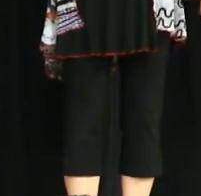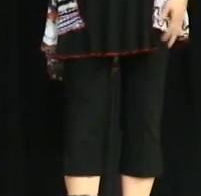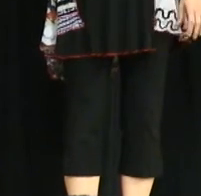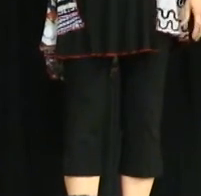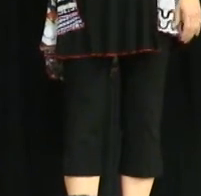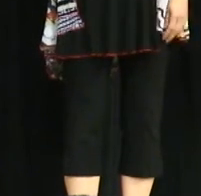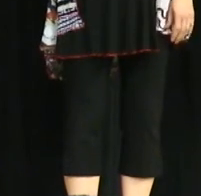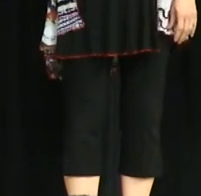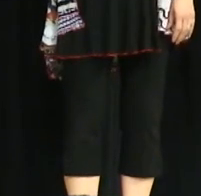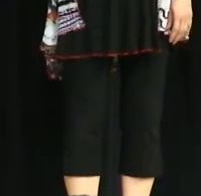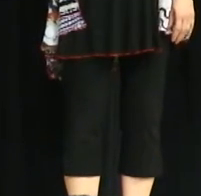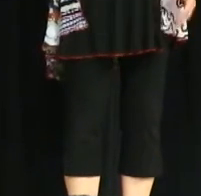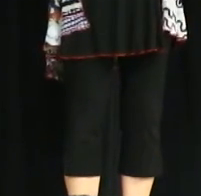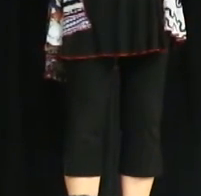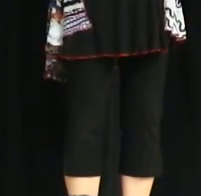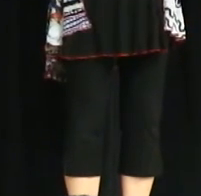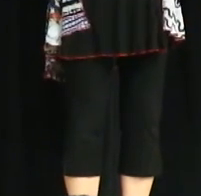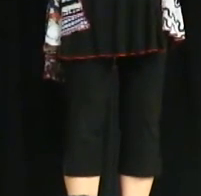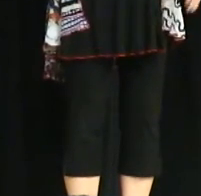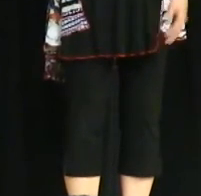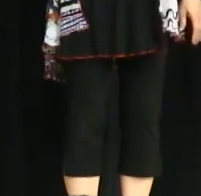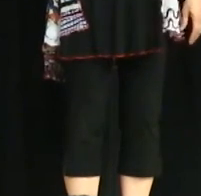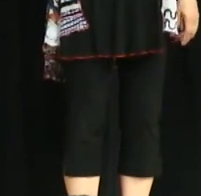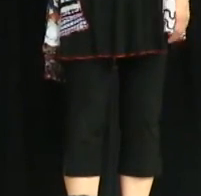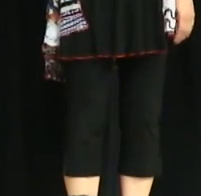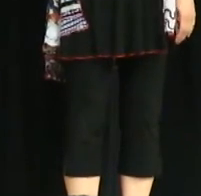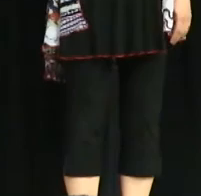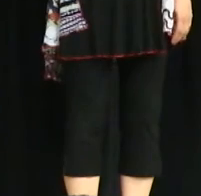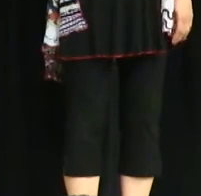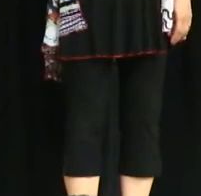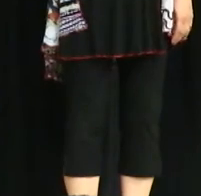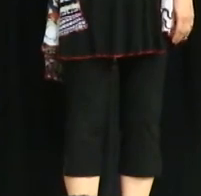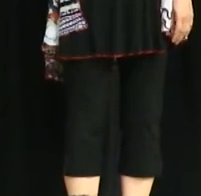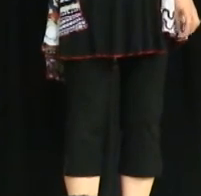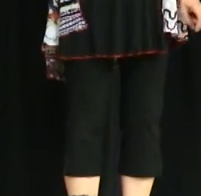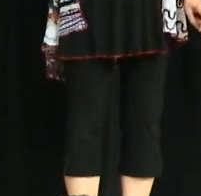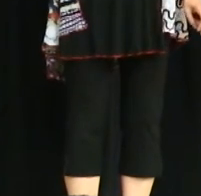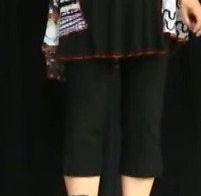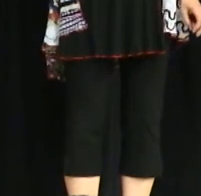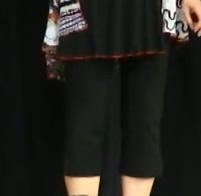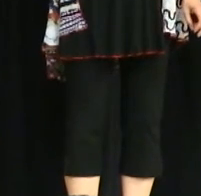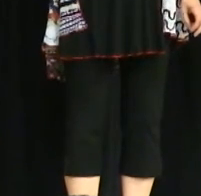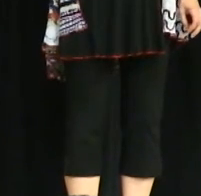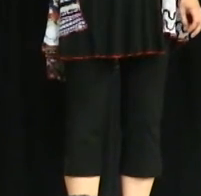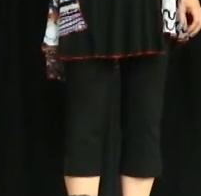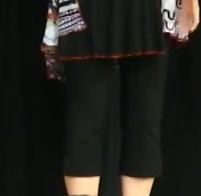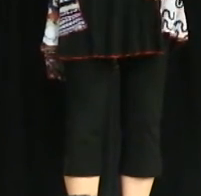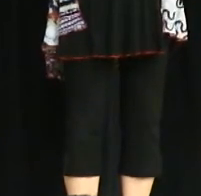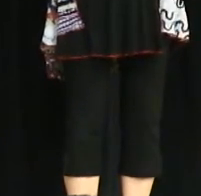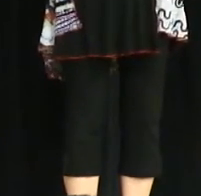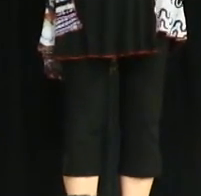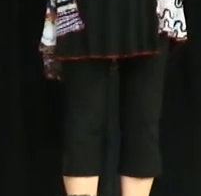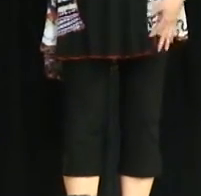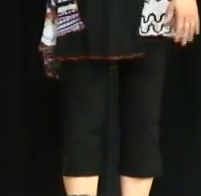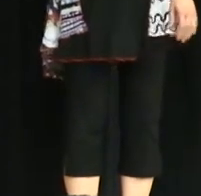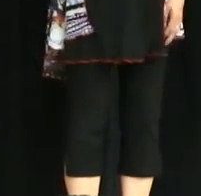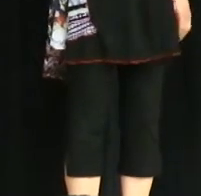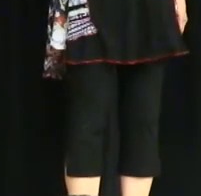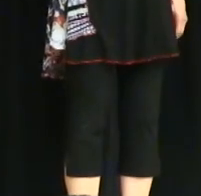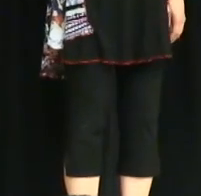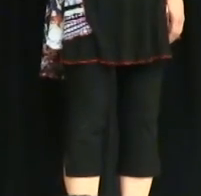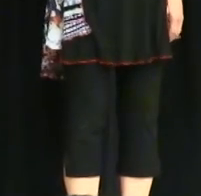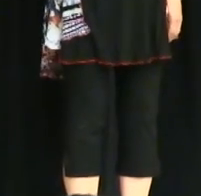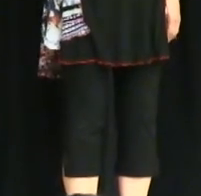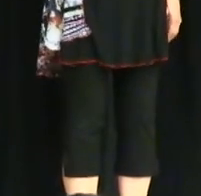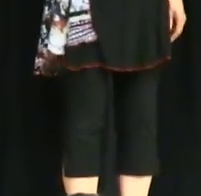here. Relax and enjoy our students, your children, they're just awesome. And our staff has done a tremendous job. So thanks to all of you for being